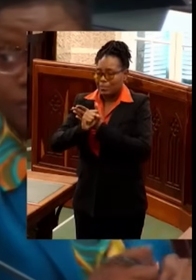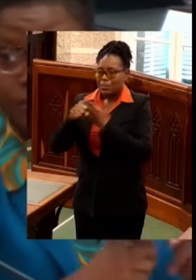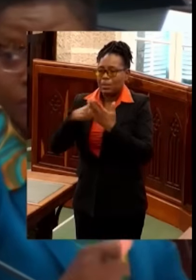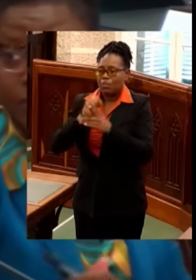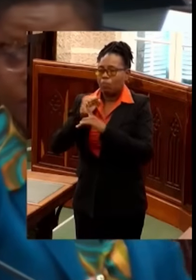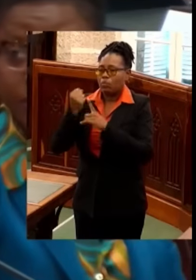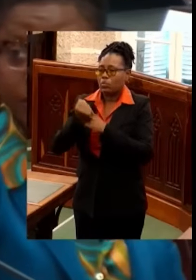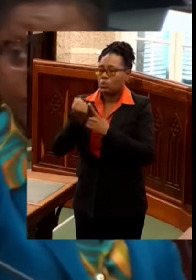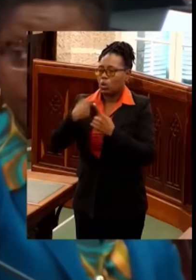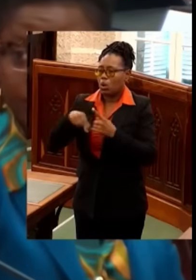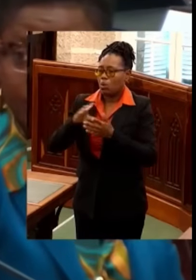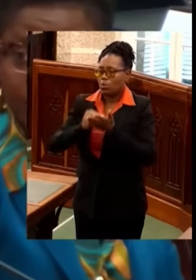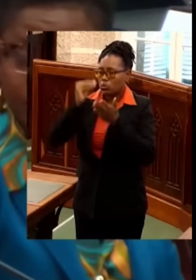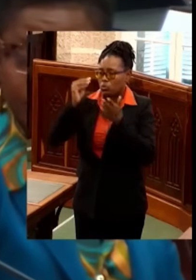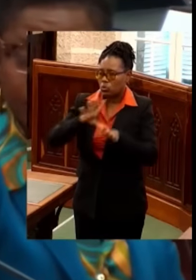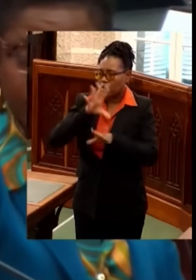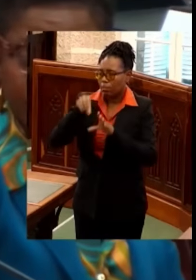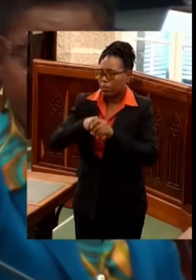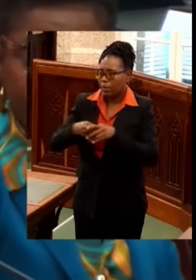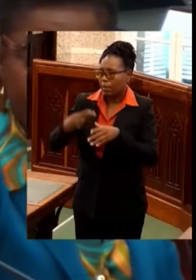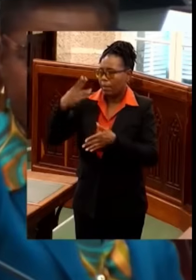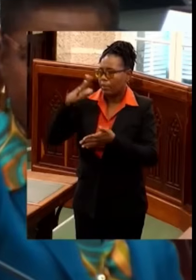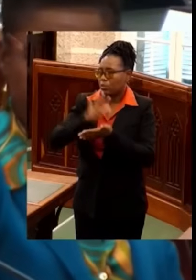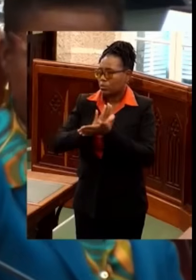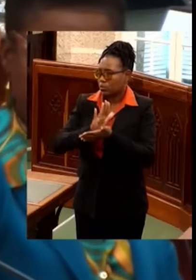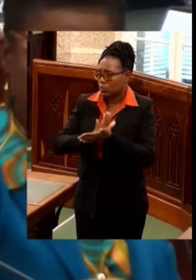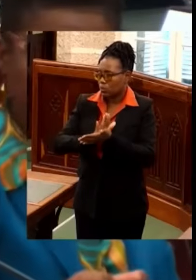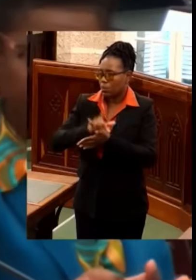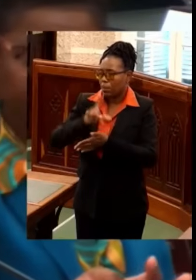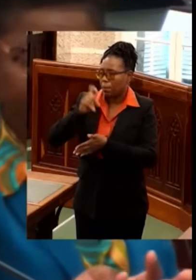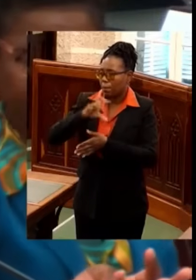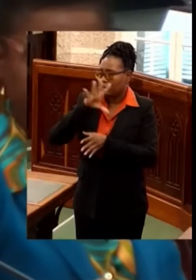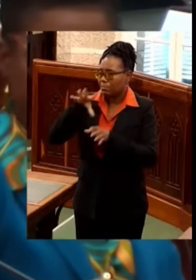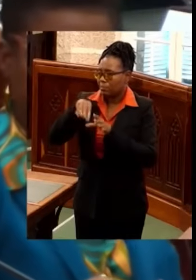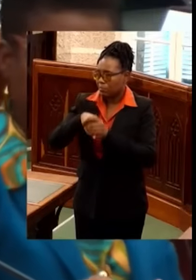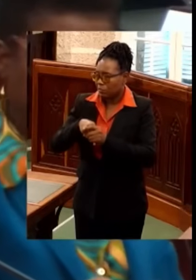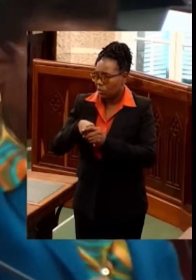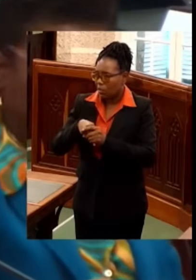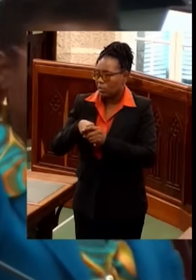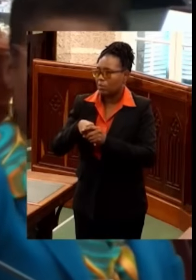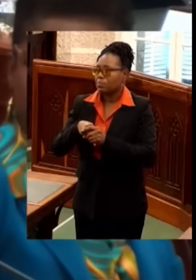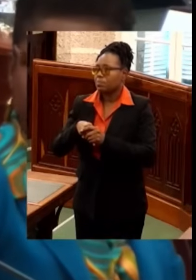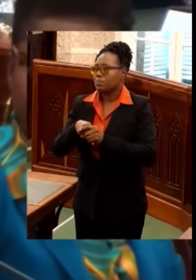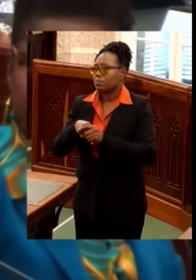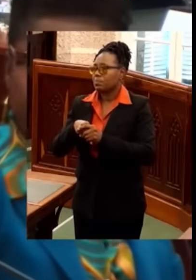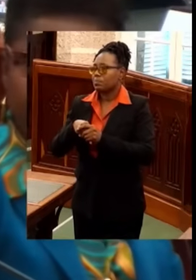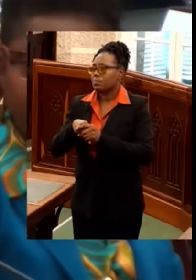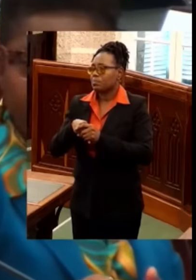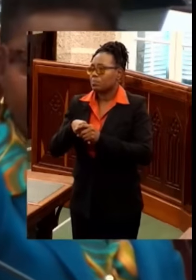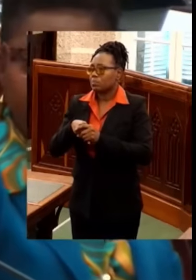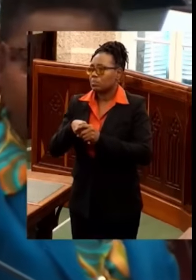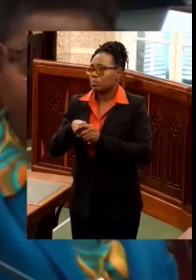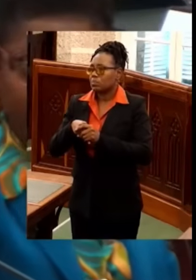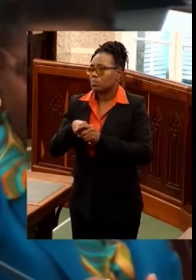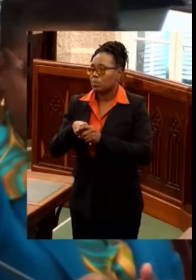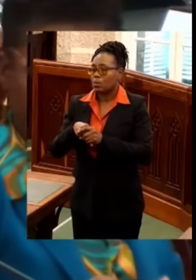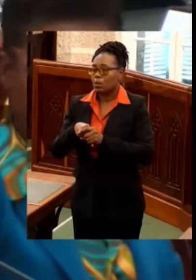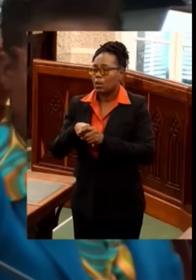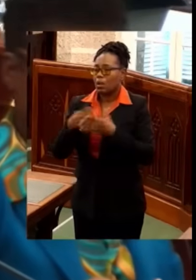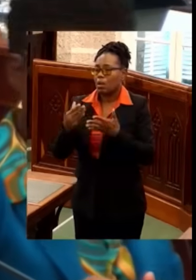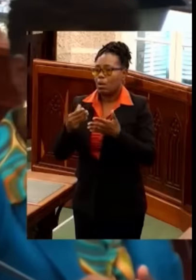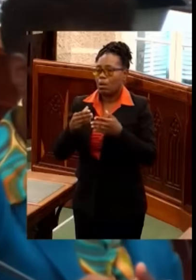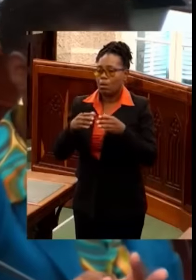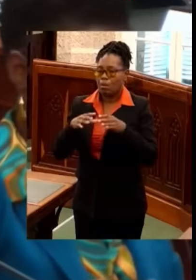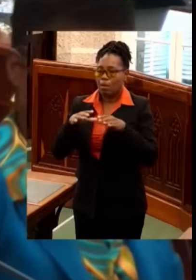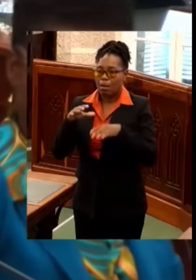situation where our students in secondary school must be involved in either a uniform activity, so